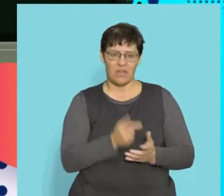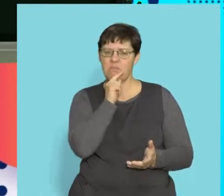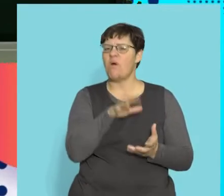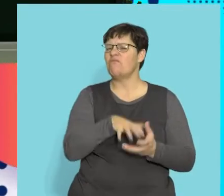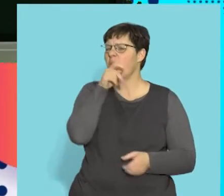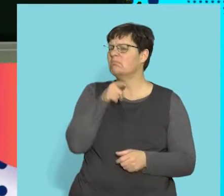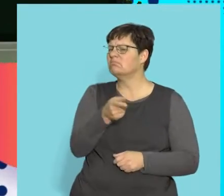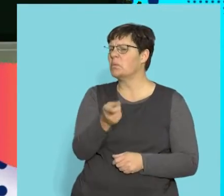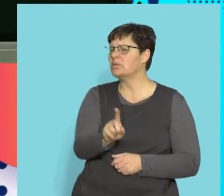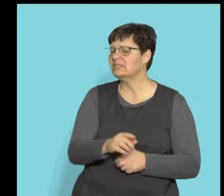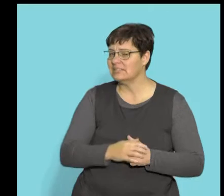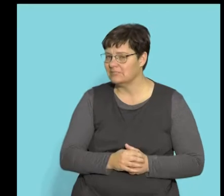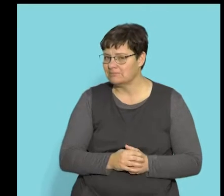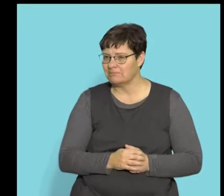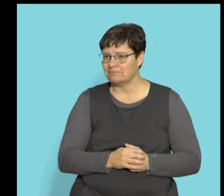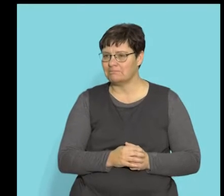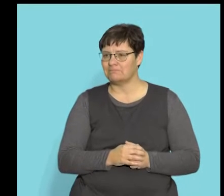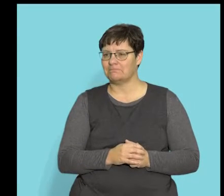about volume.